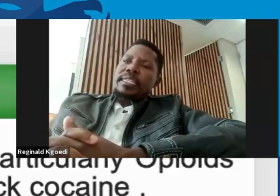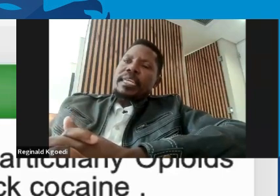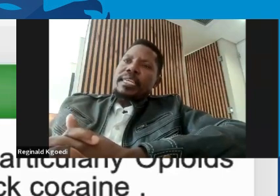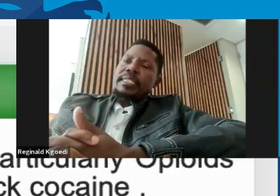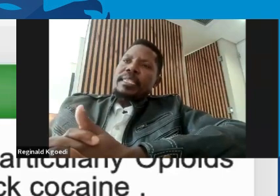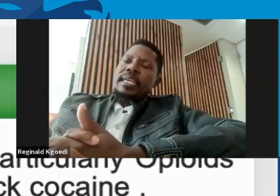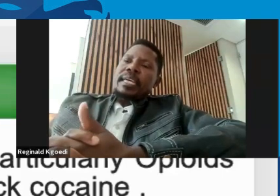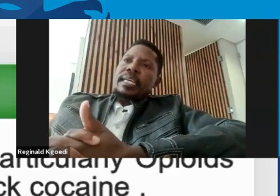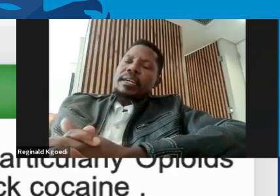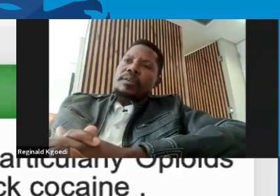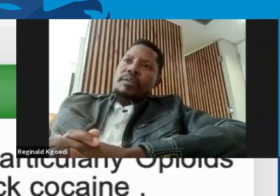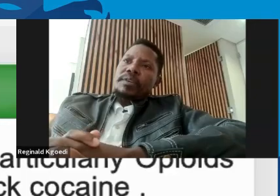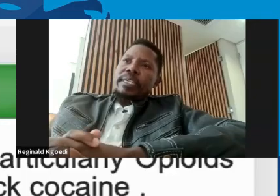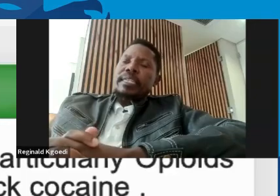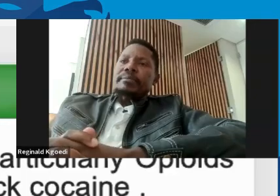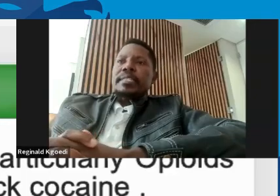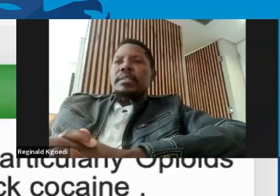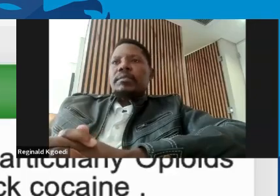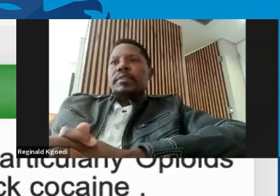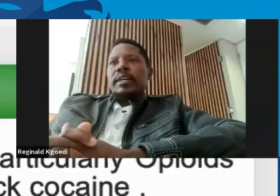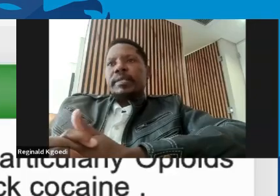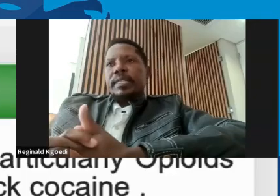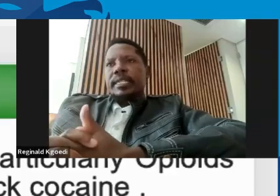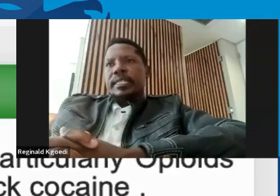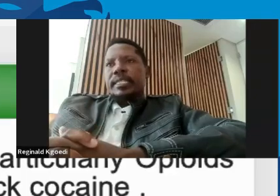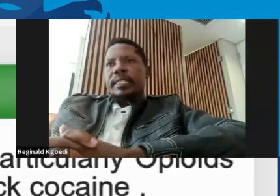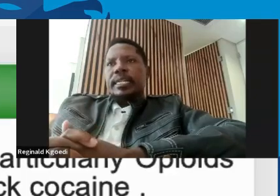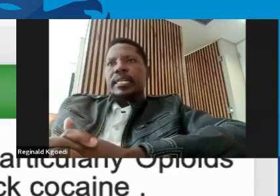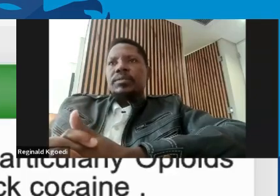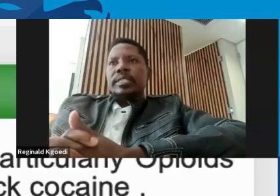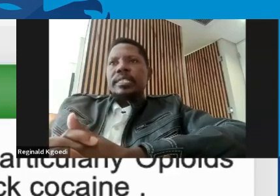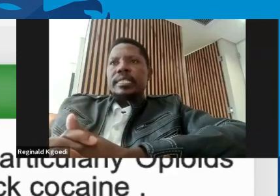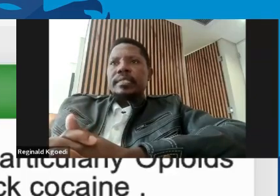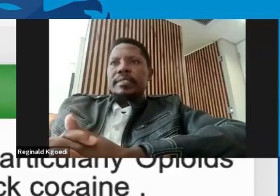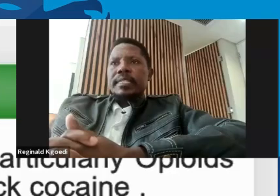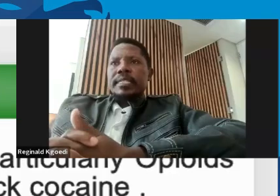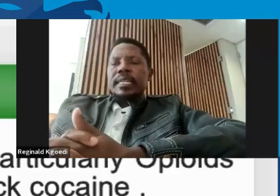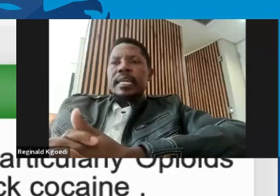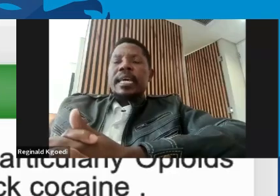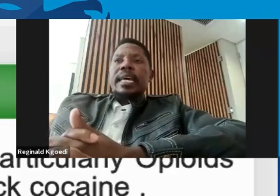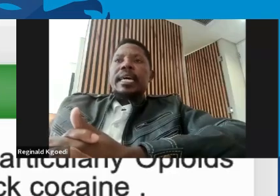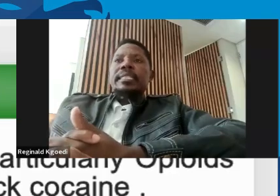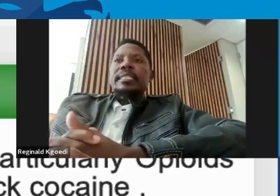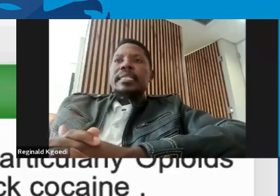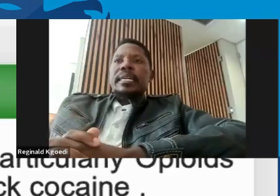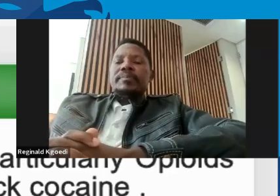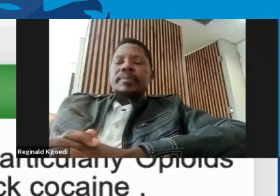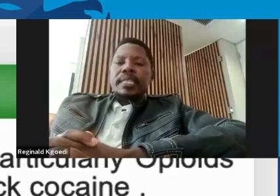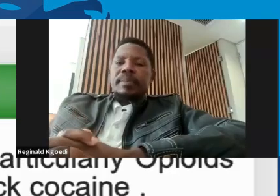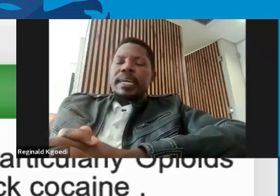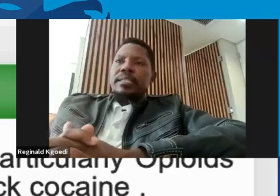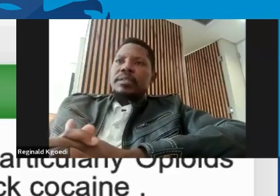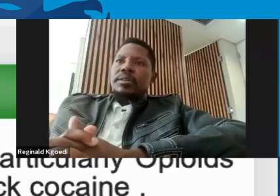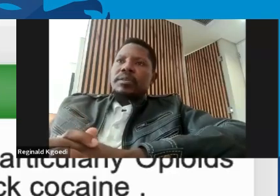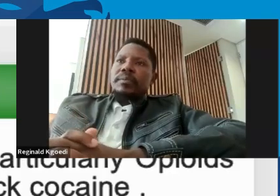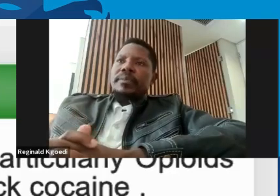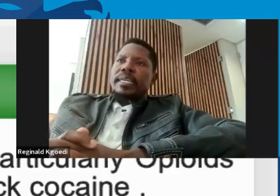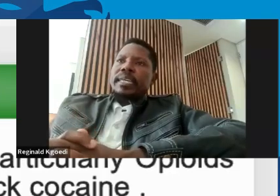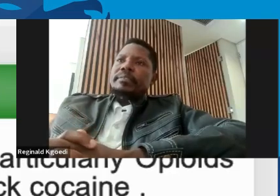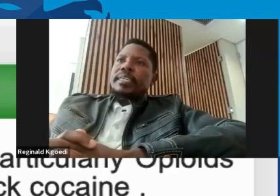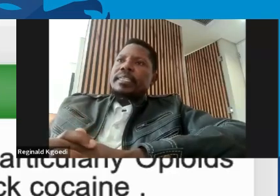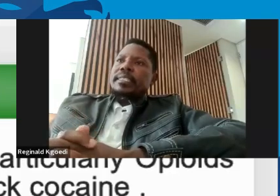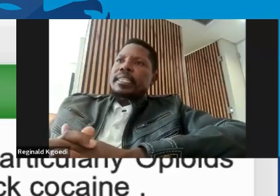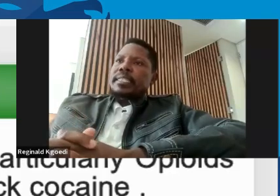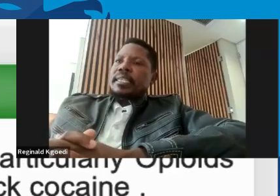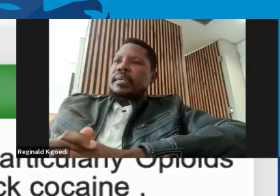use drugs. Hence, the call for intervention of harm reduction and OST services. And despite,